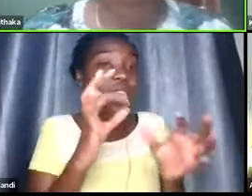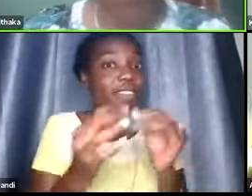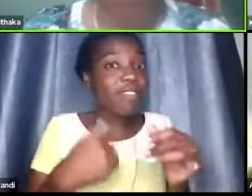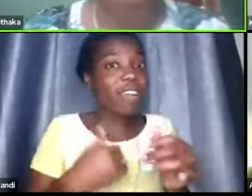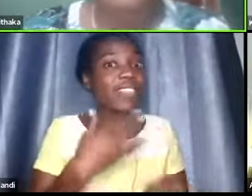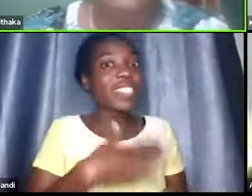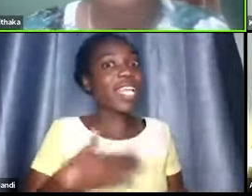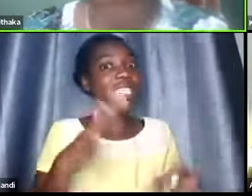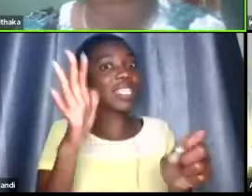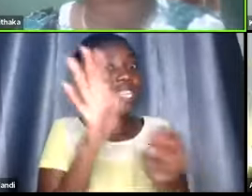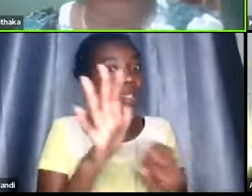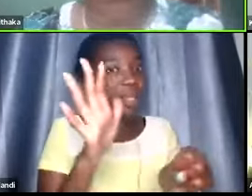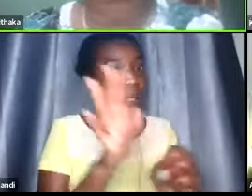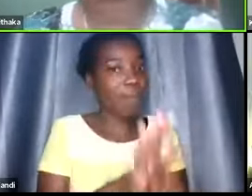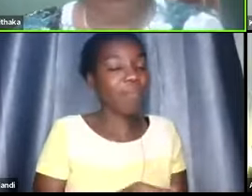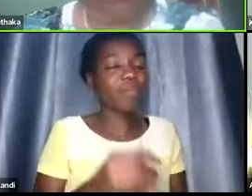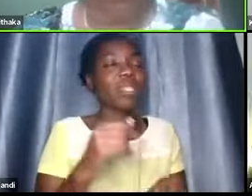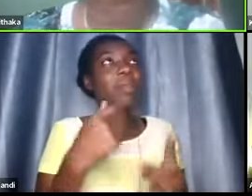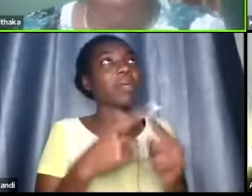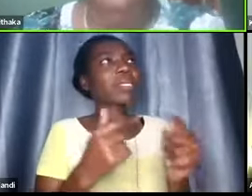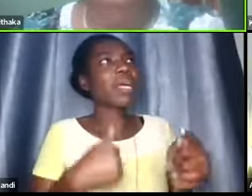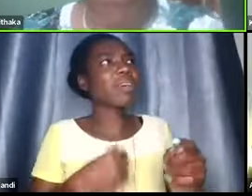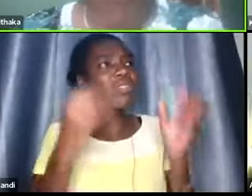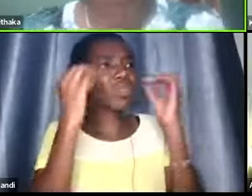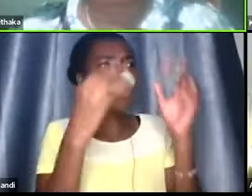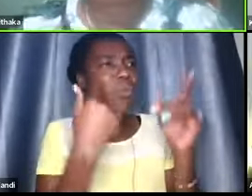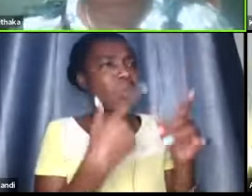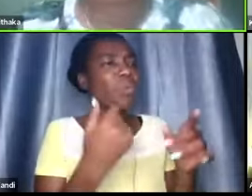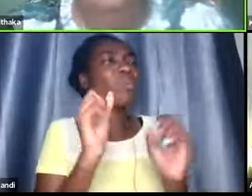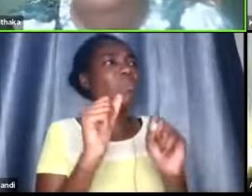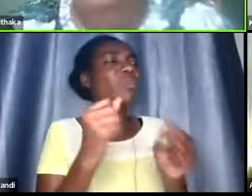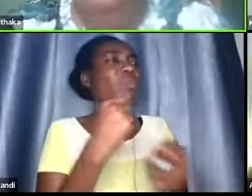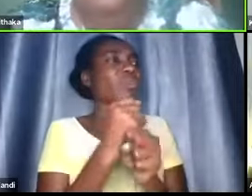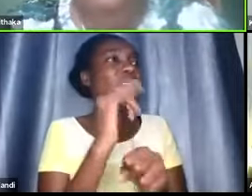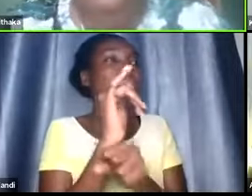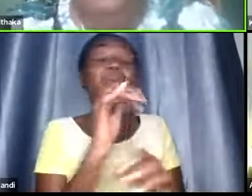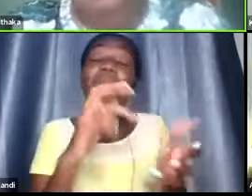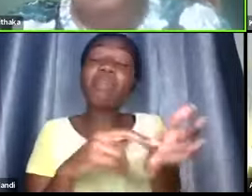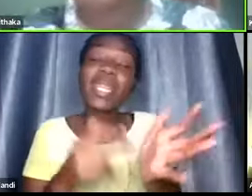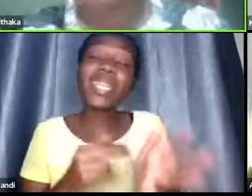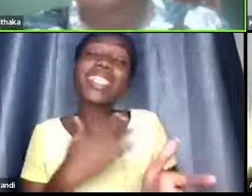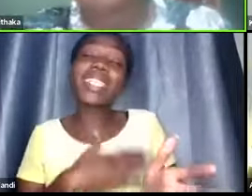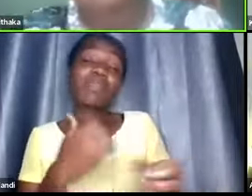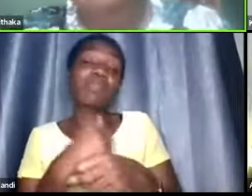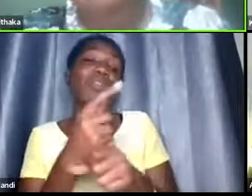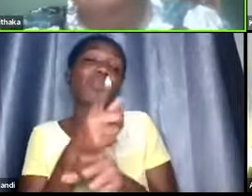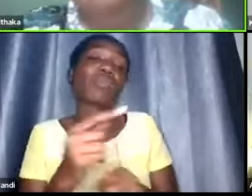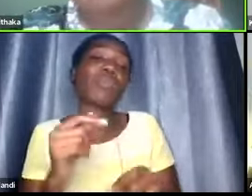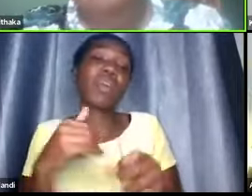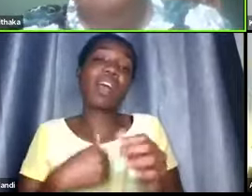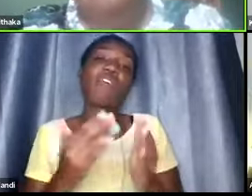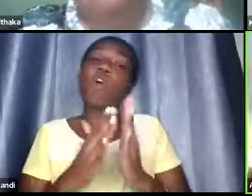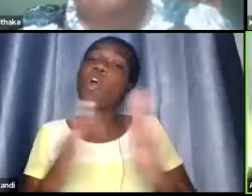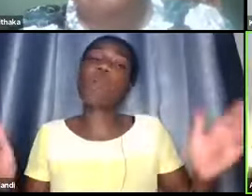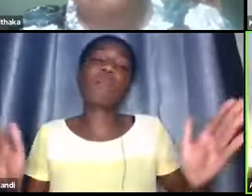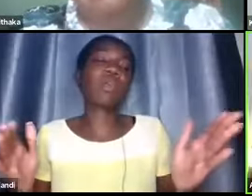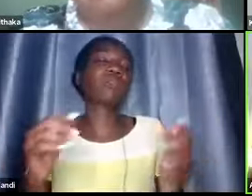especially people who are able to get sciences, you have a wide variety of careers that you'll be spoiled for choice. All